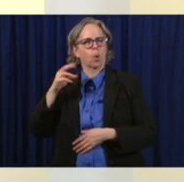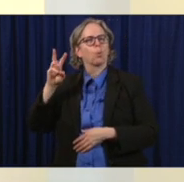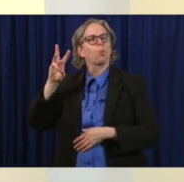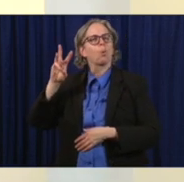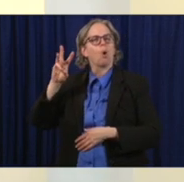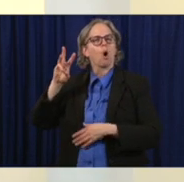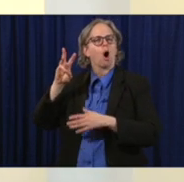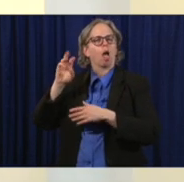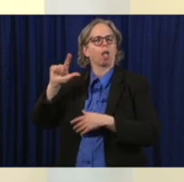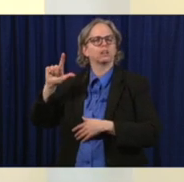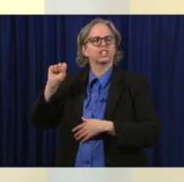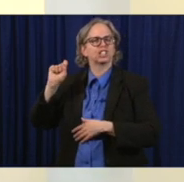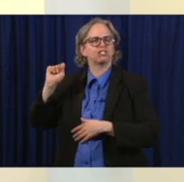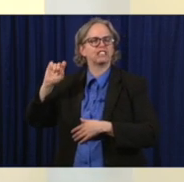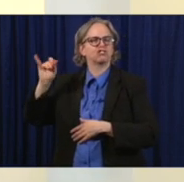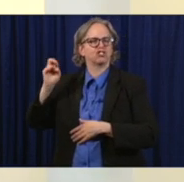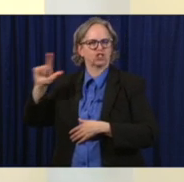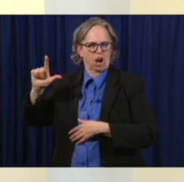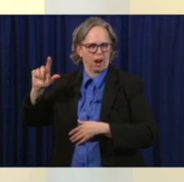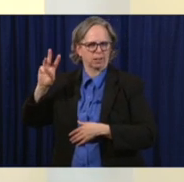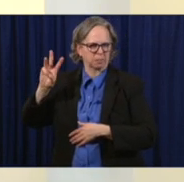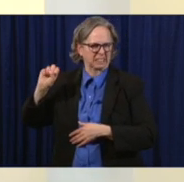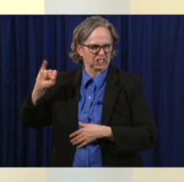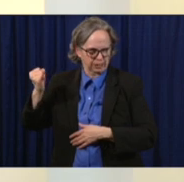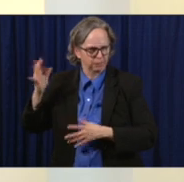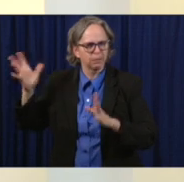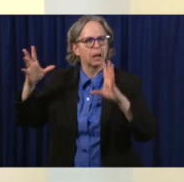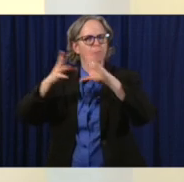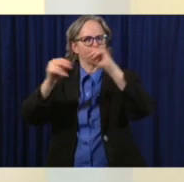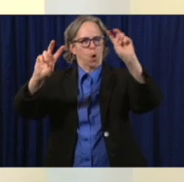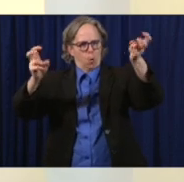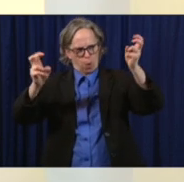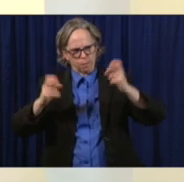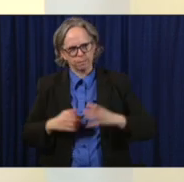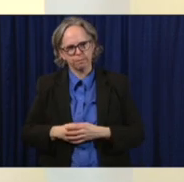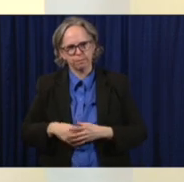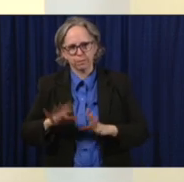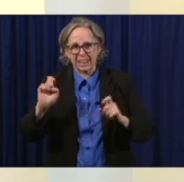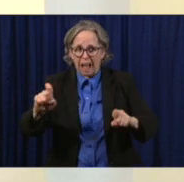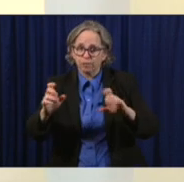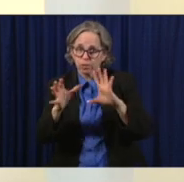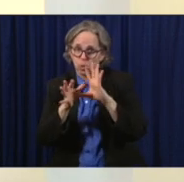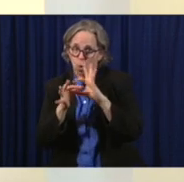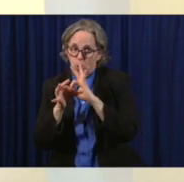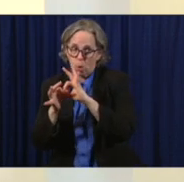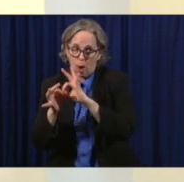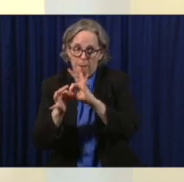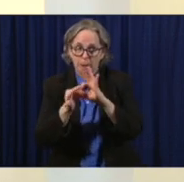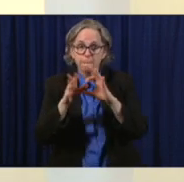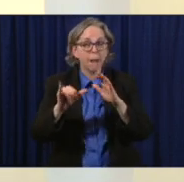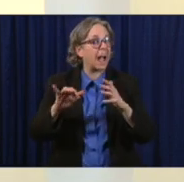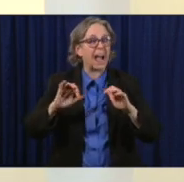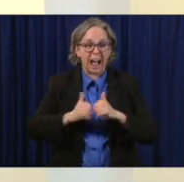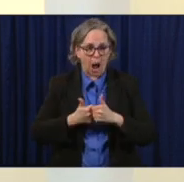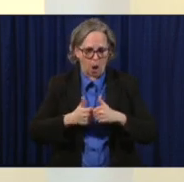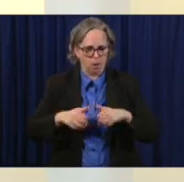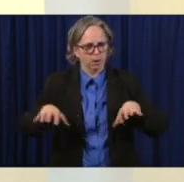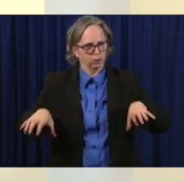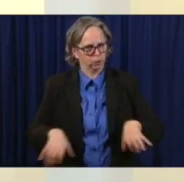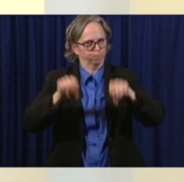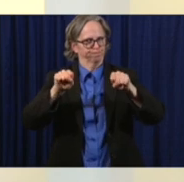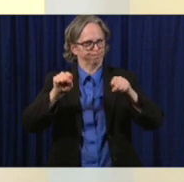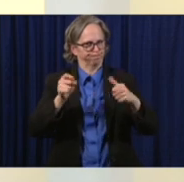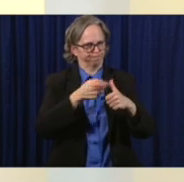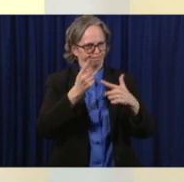to cooperate by doing the things that contain the illness so that our businesses can stay open and keep functioning.